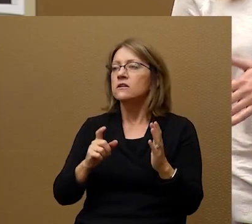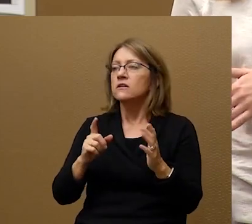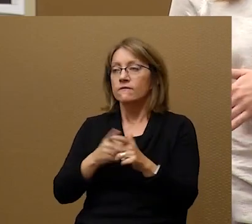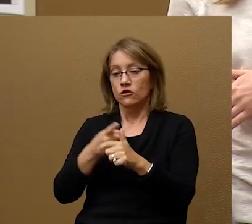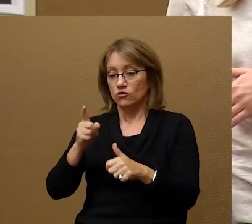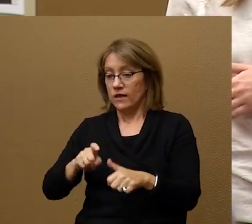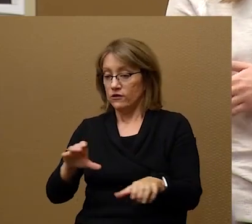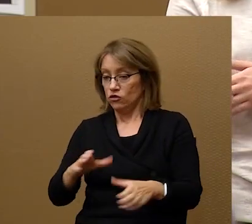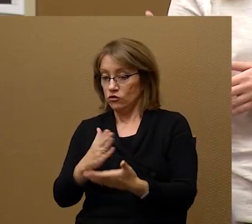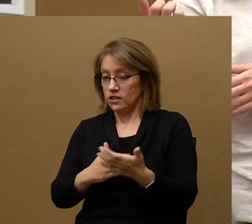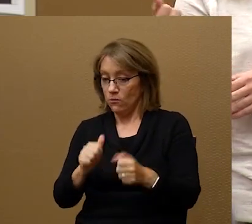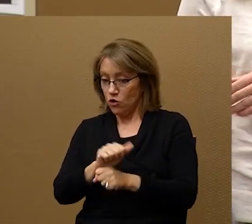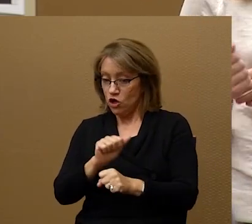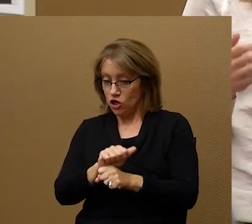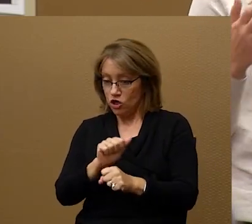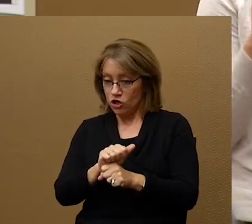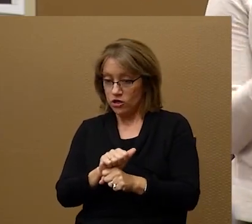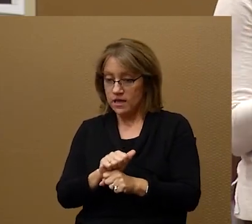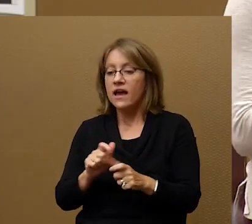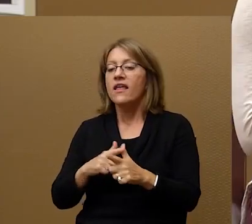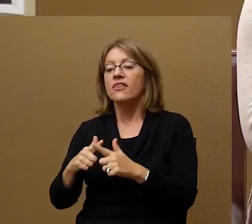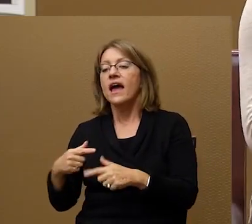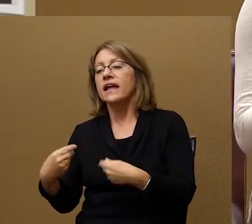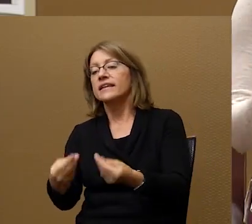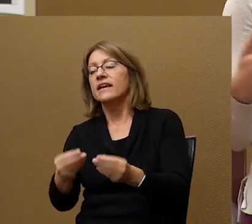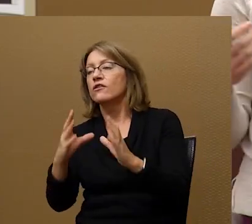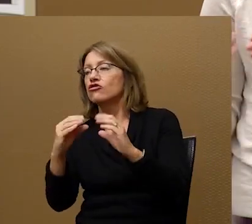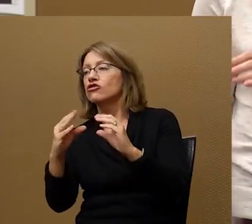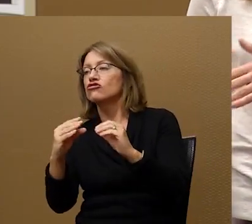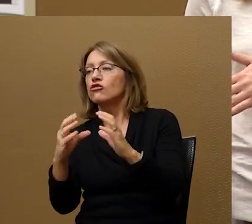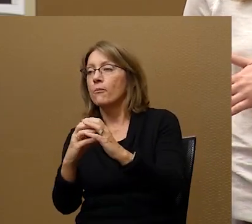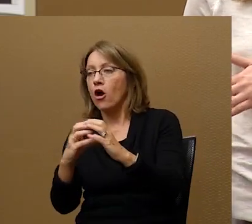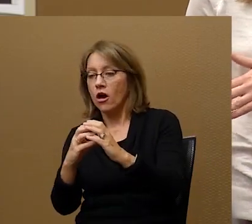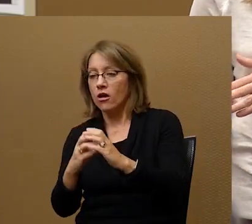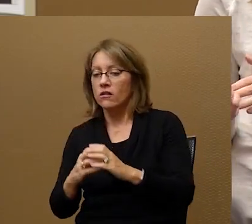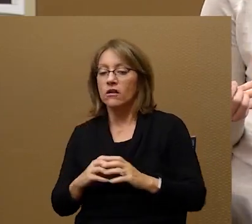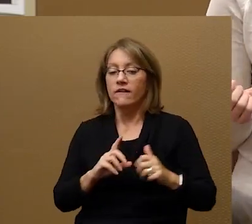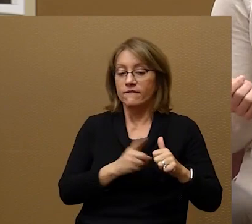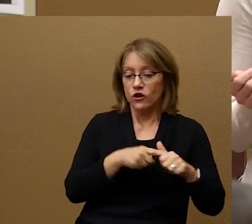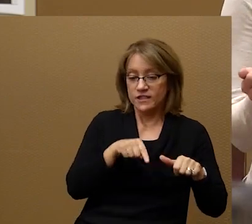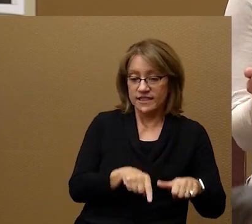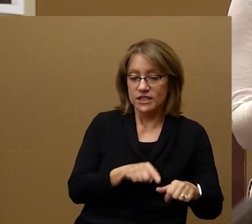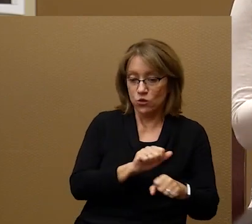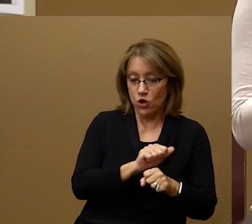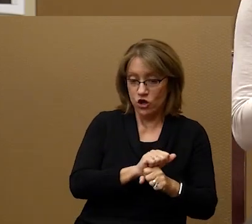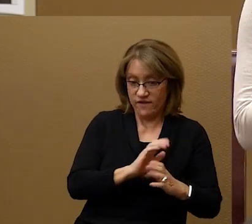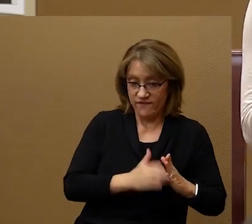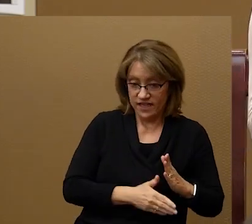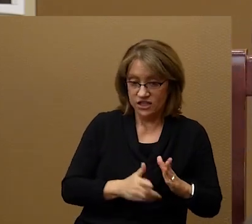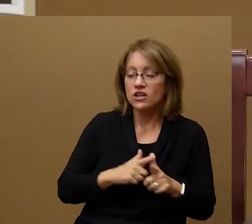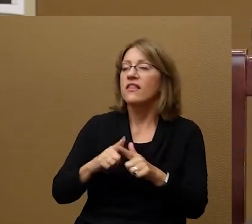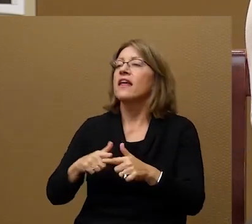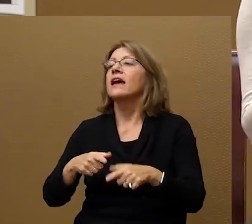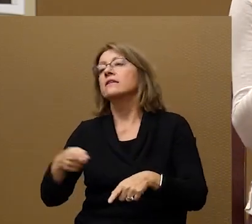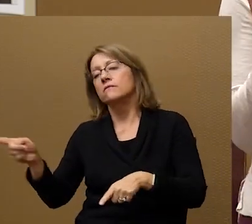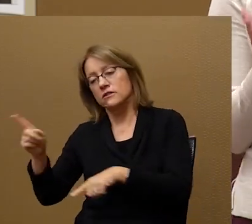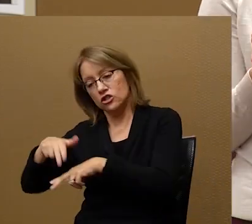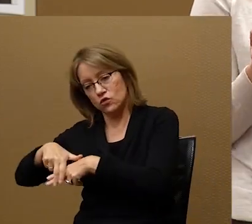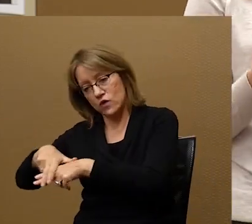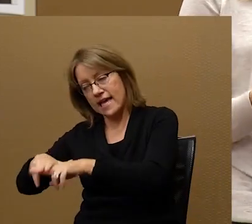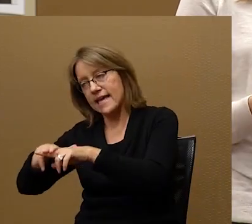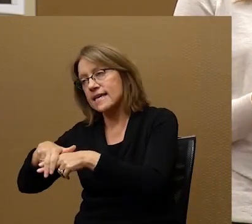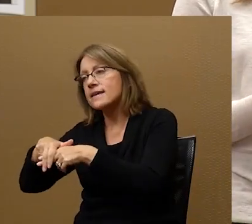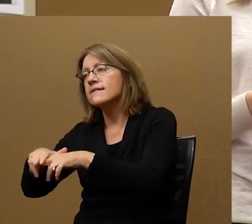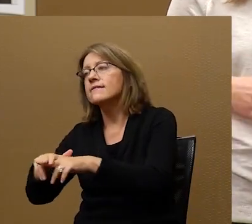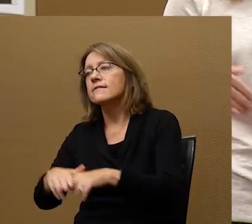then you can get the push ball. First we need to do this, then you can swing on the swing. Using timers, okay, you